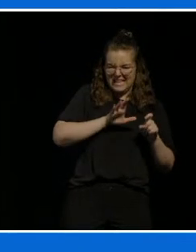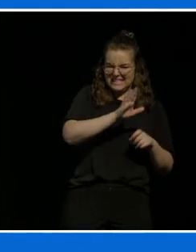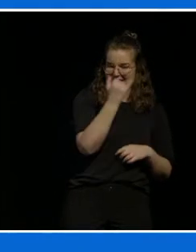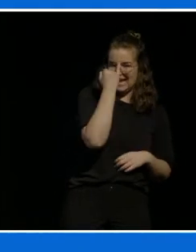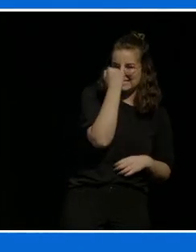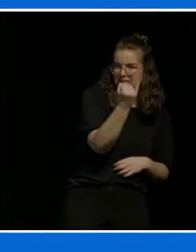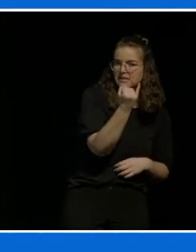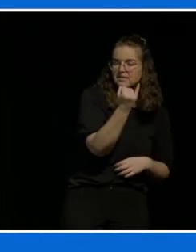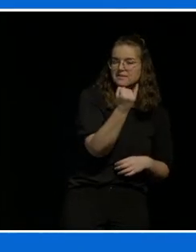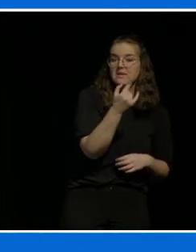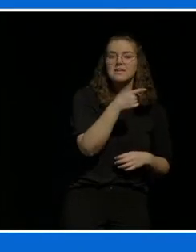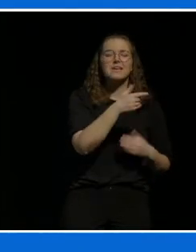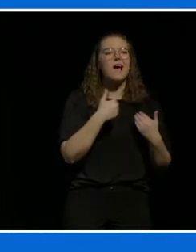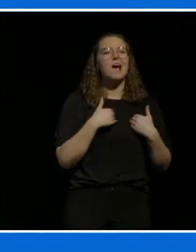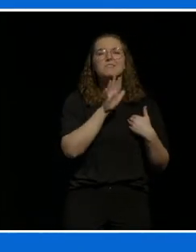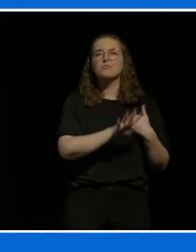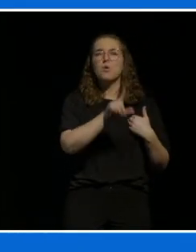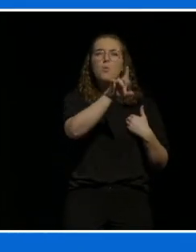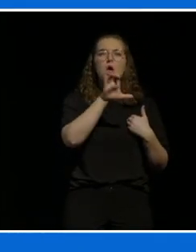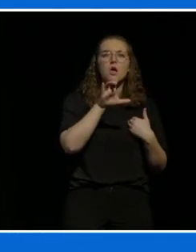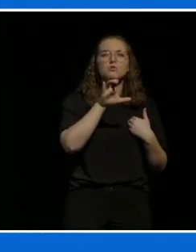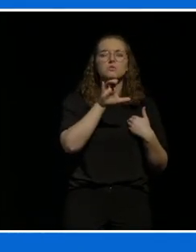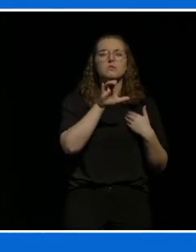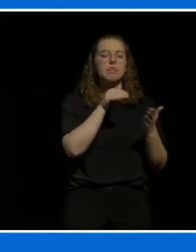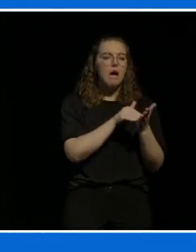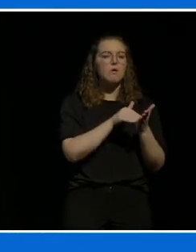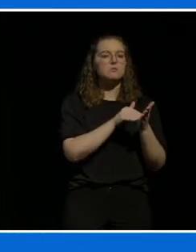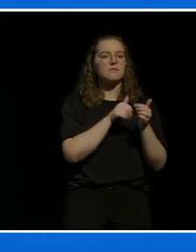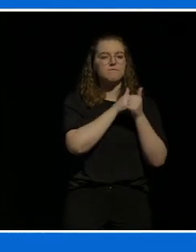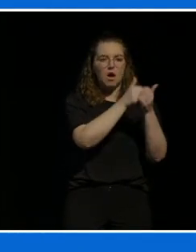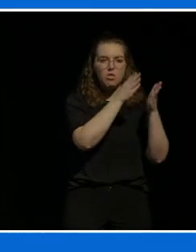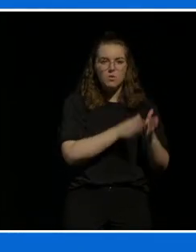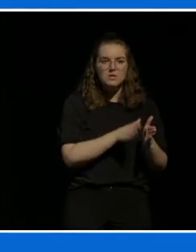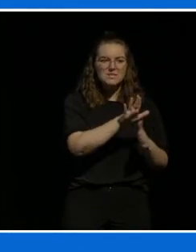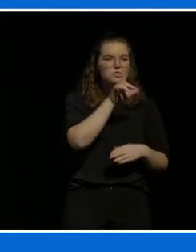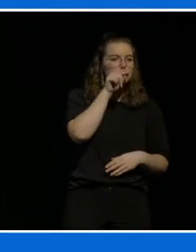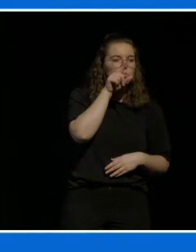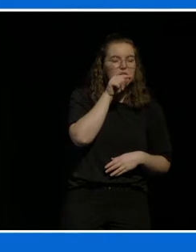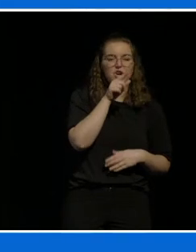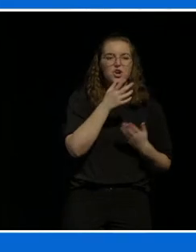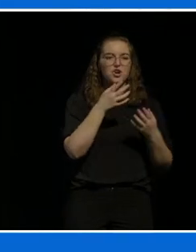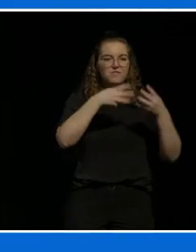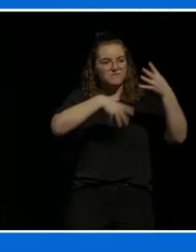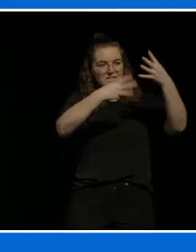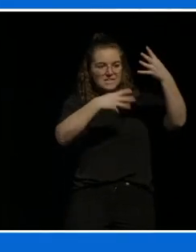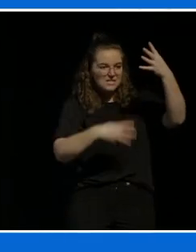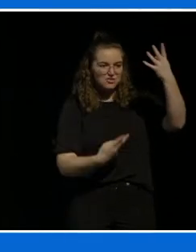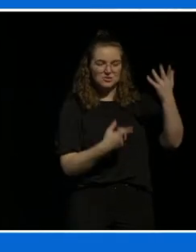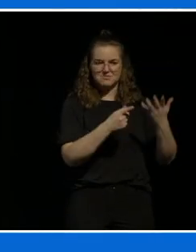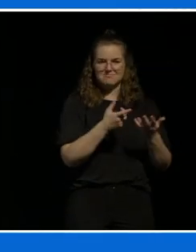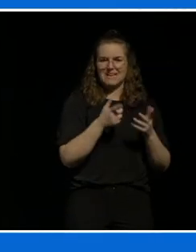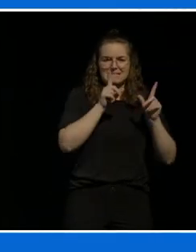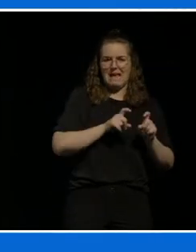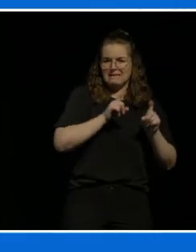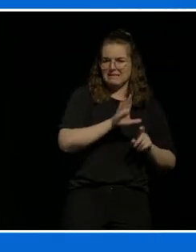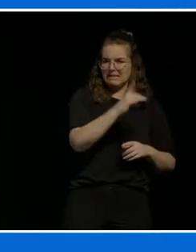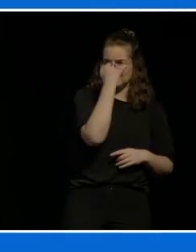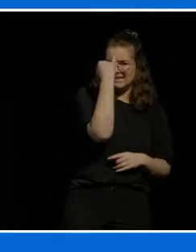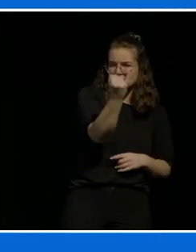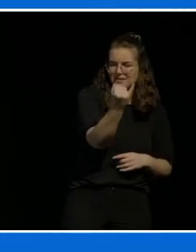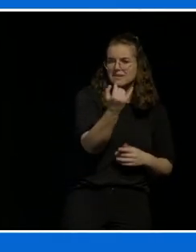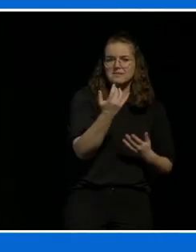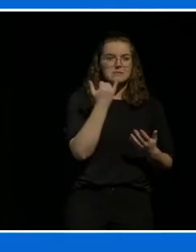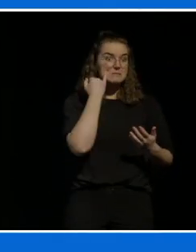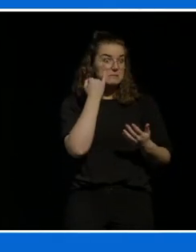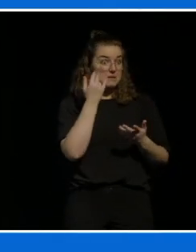So he has like 100,000 followers, and his Twitter feed is simply just like stating ideas out and seeing what traction that gives